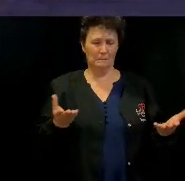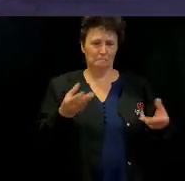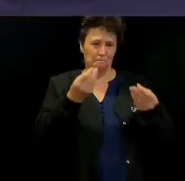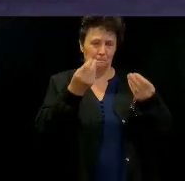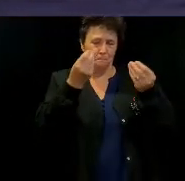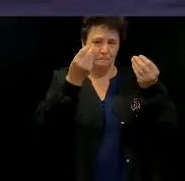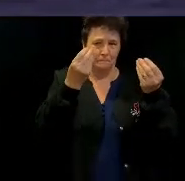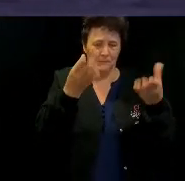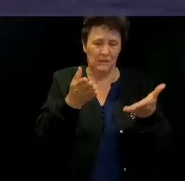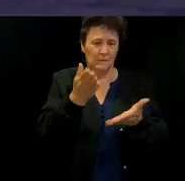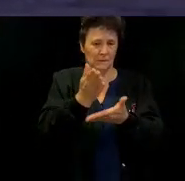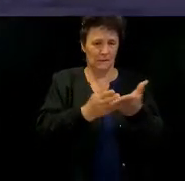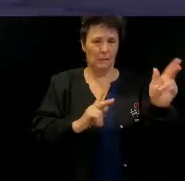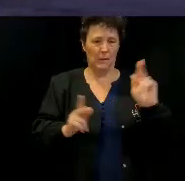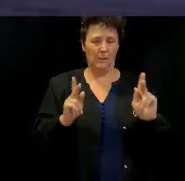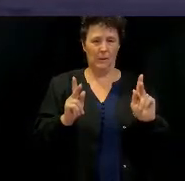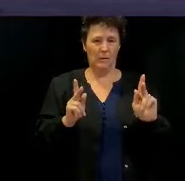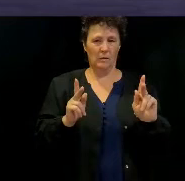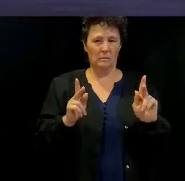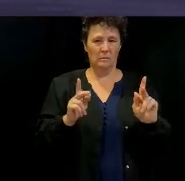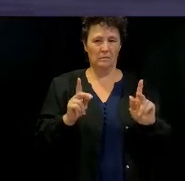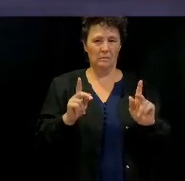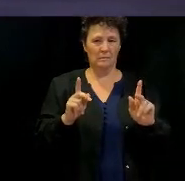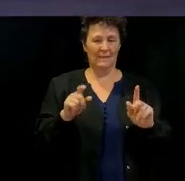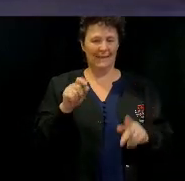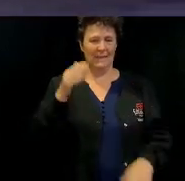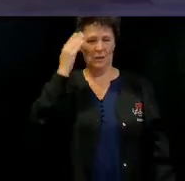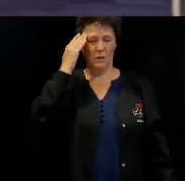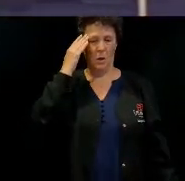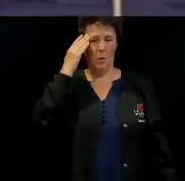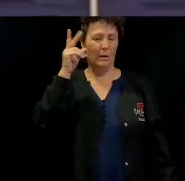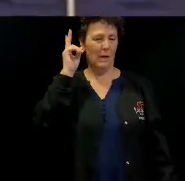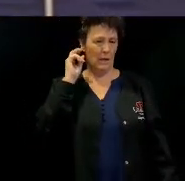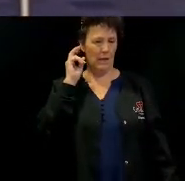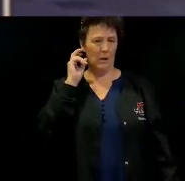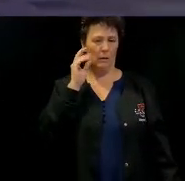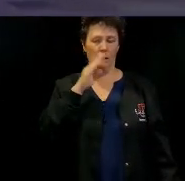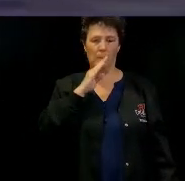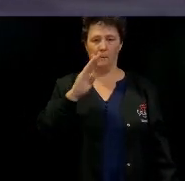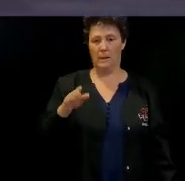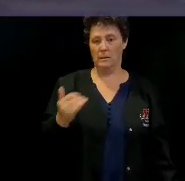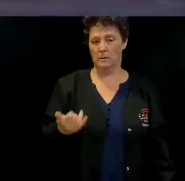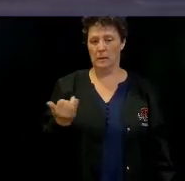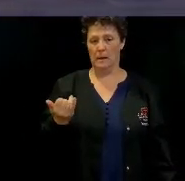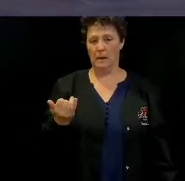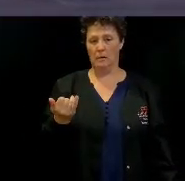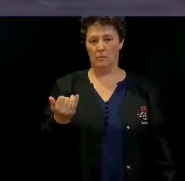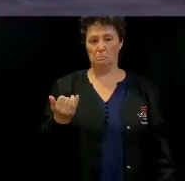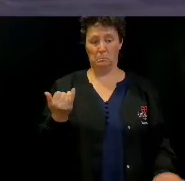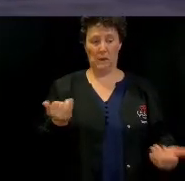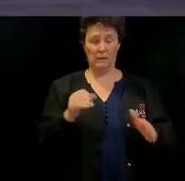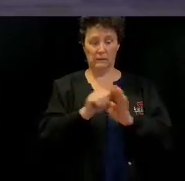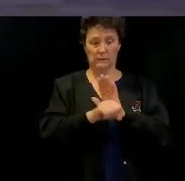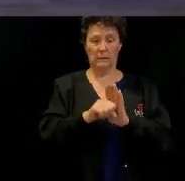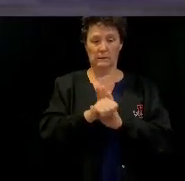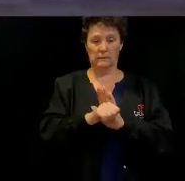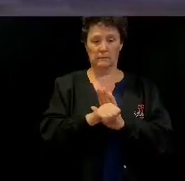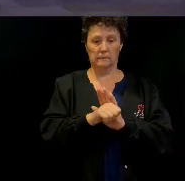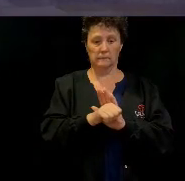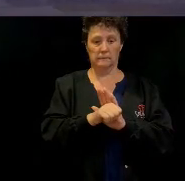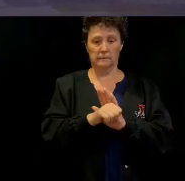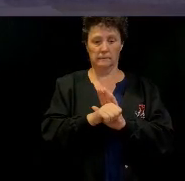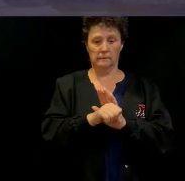guys are not important, I just feel like that there's more people that need to hear this in right now in this season. And so we'll launch